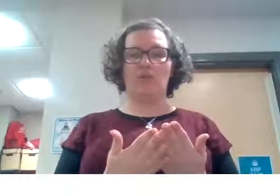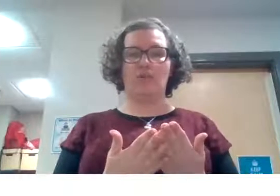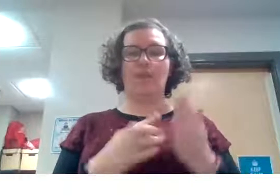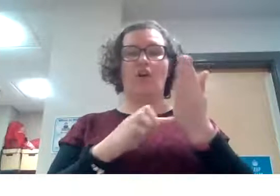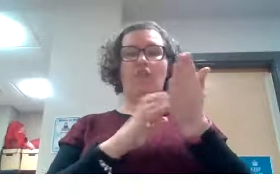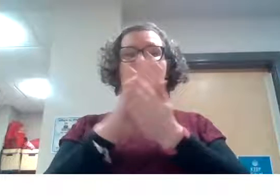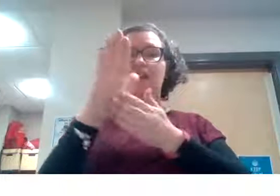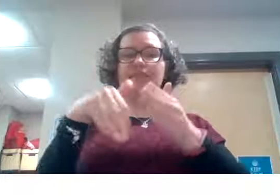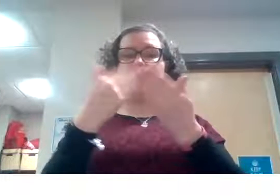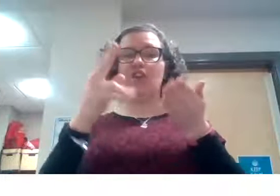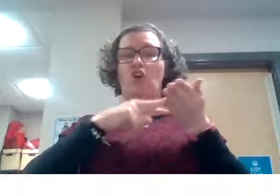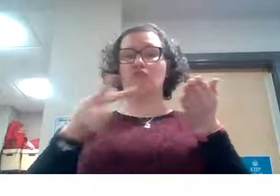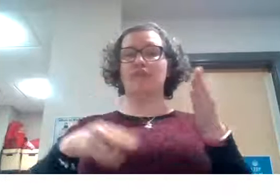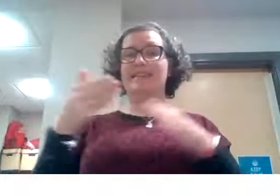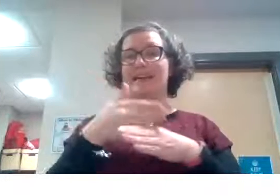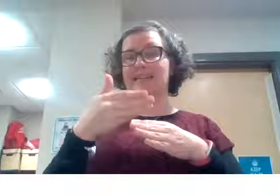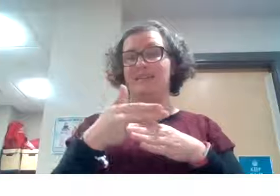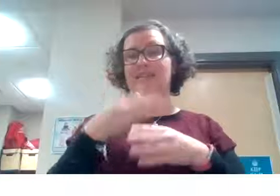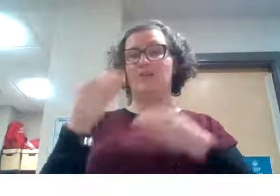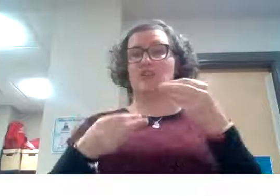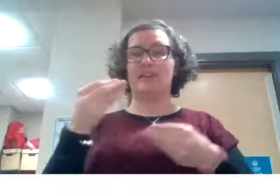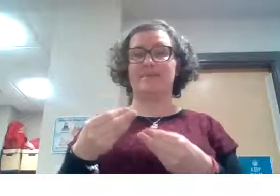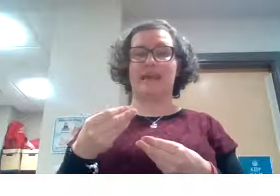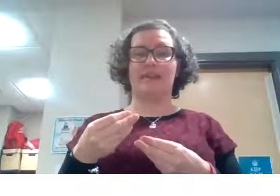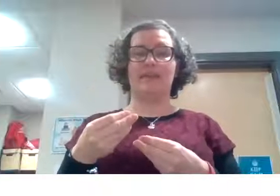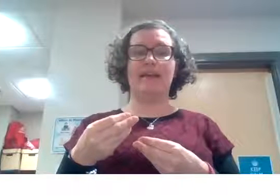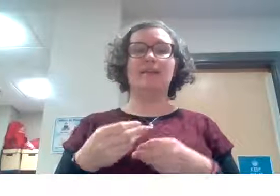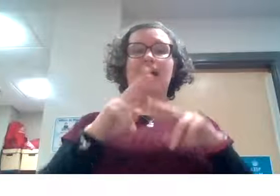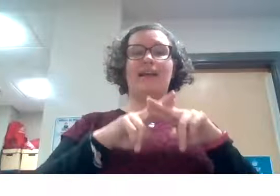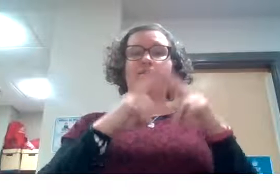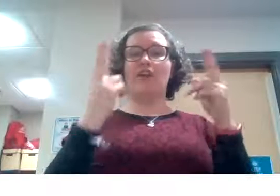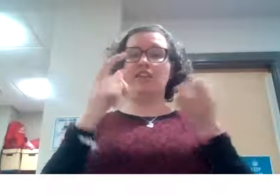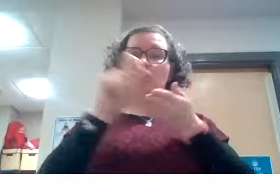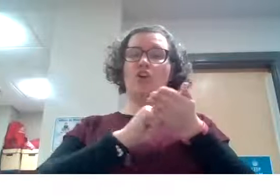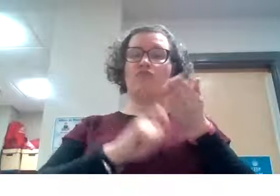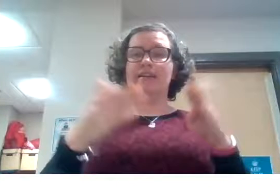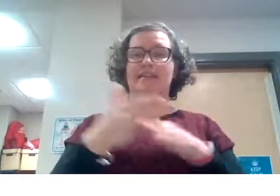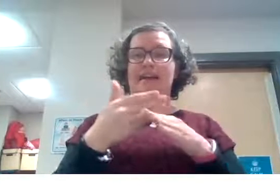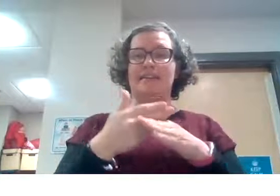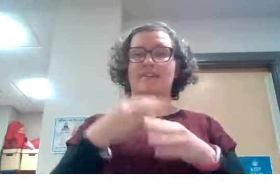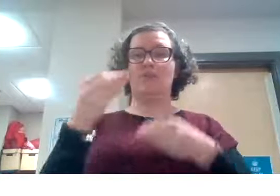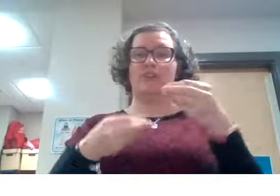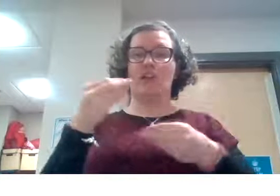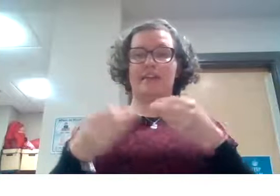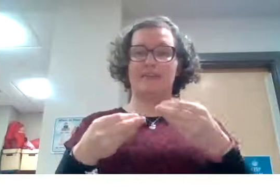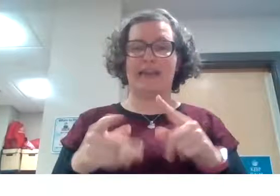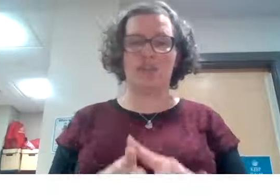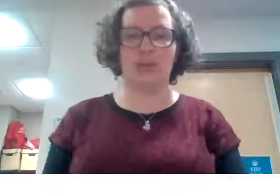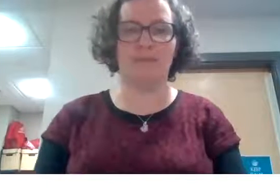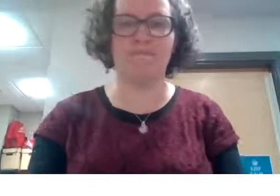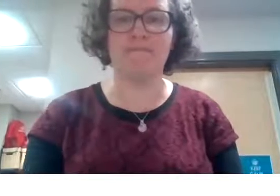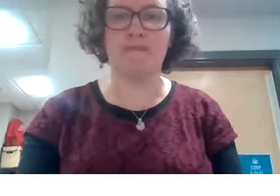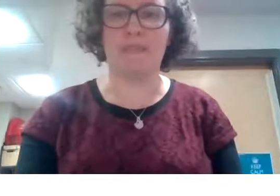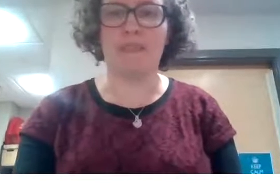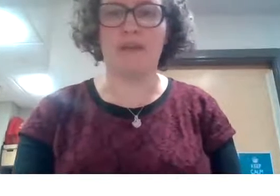from the book. On Thursday, you've got a reading activity, which I'll explain in a minute. And on Friday, you've got a writing activity, which I'll explain